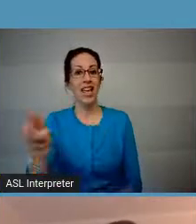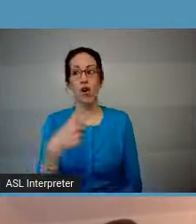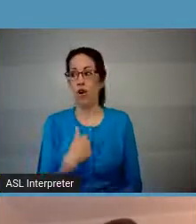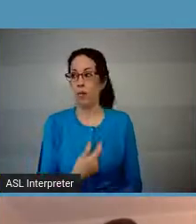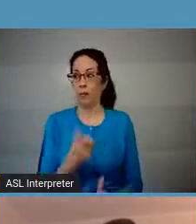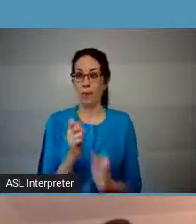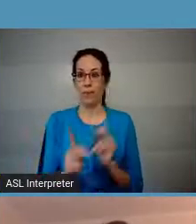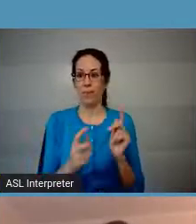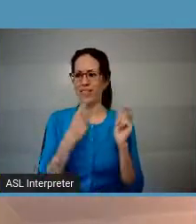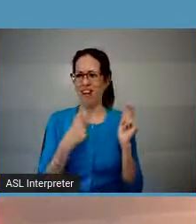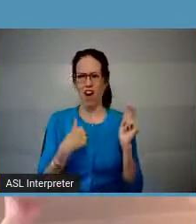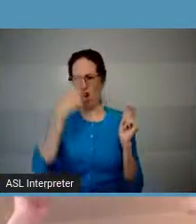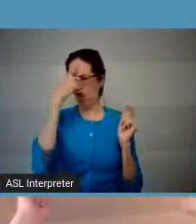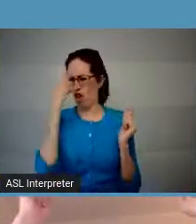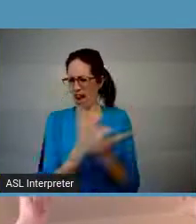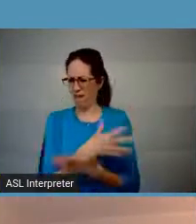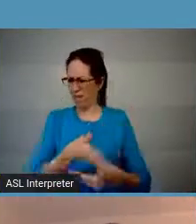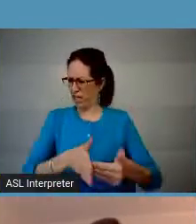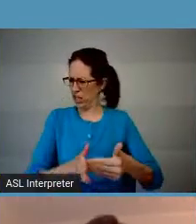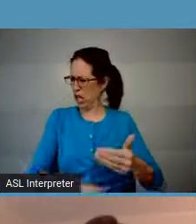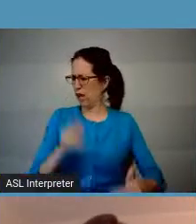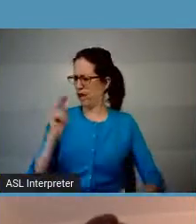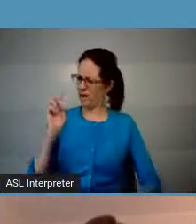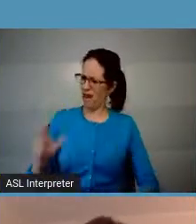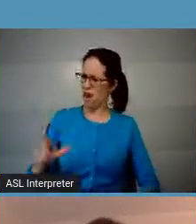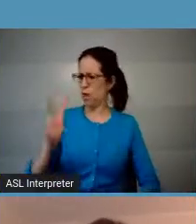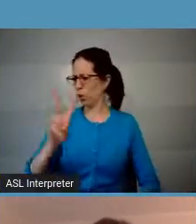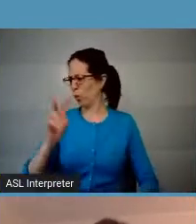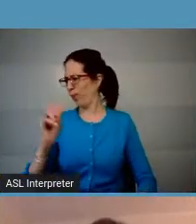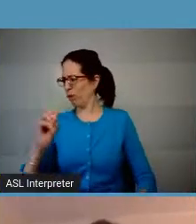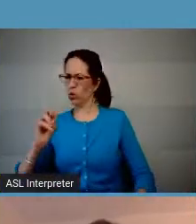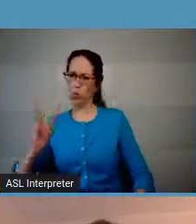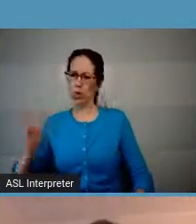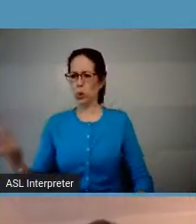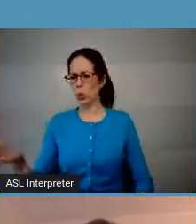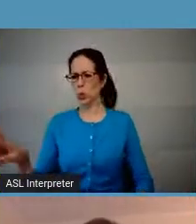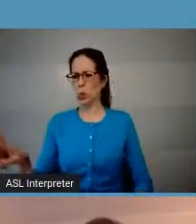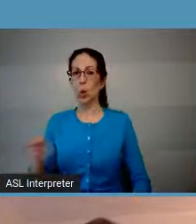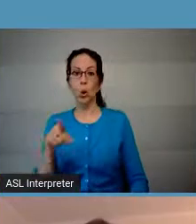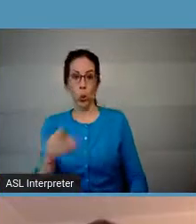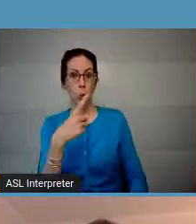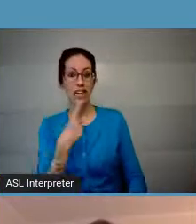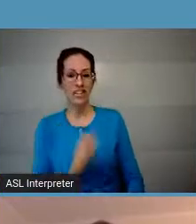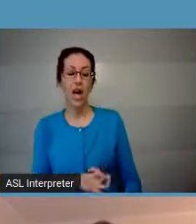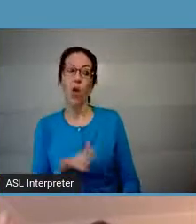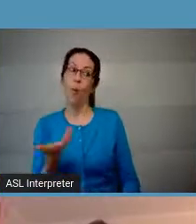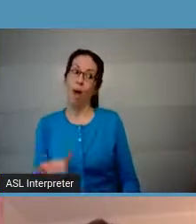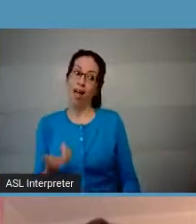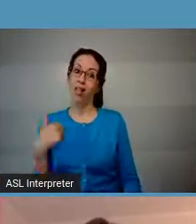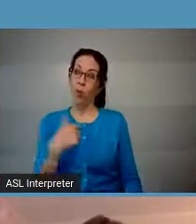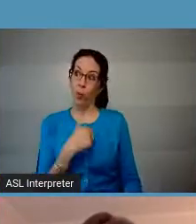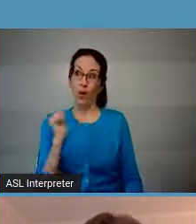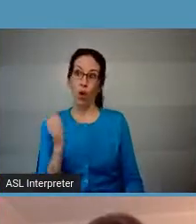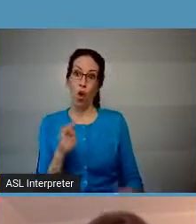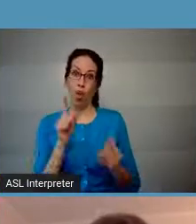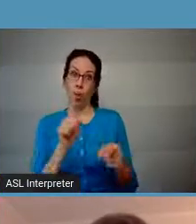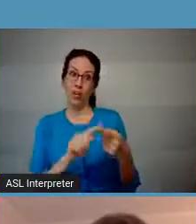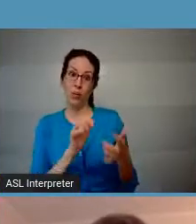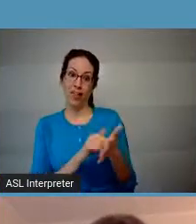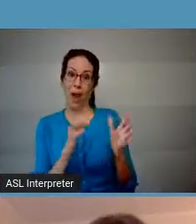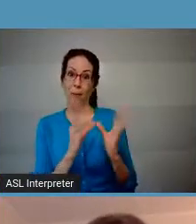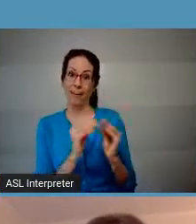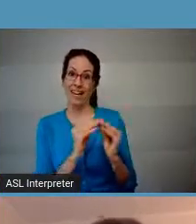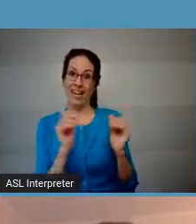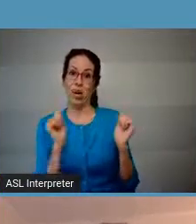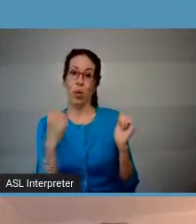done by April 2022, I thought it was going to be done. And you can say, well, we were all at that meeting and we all signed off on the fact that it was going to be